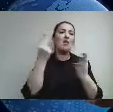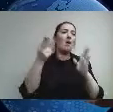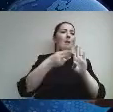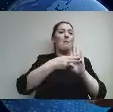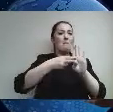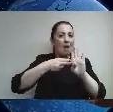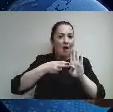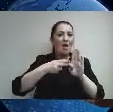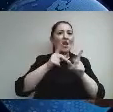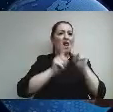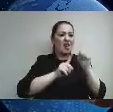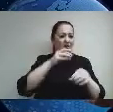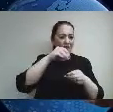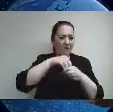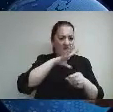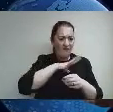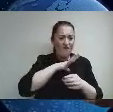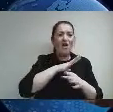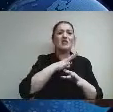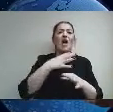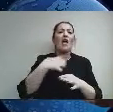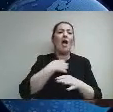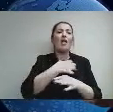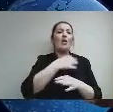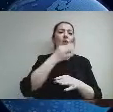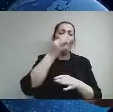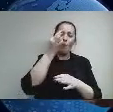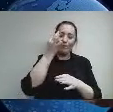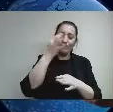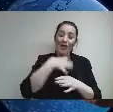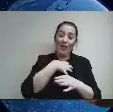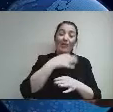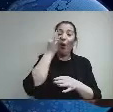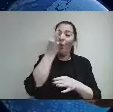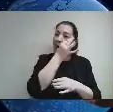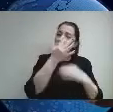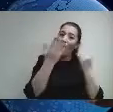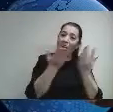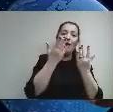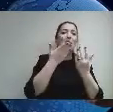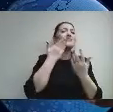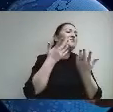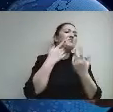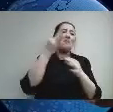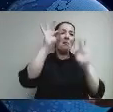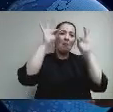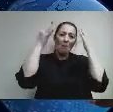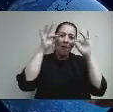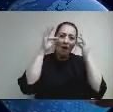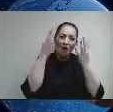use a brand without needing anyone's help. And from that